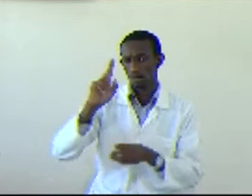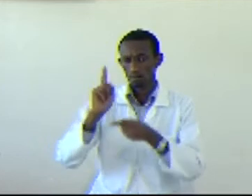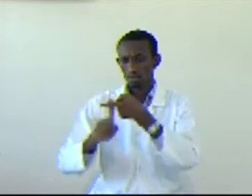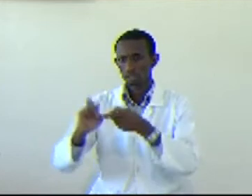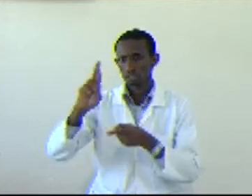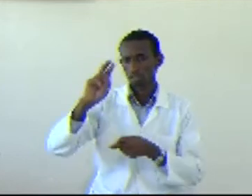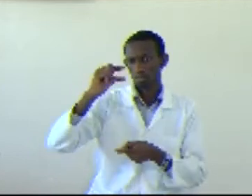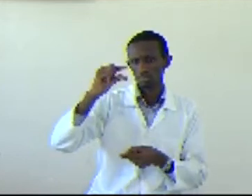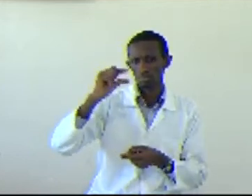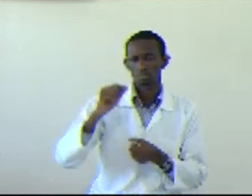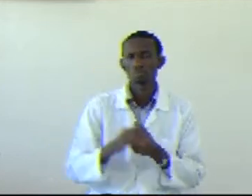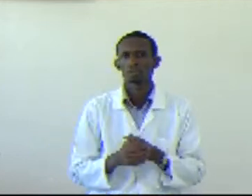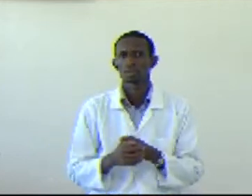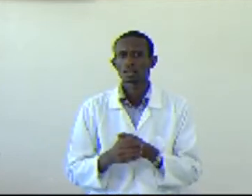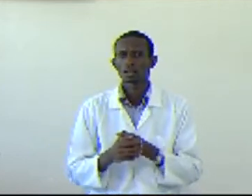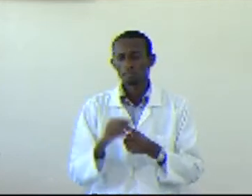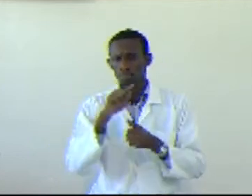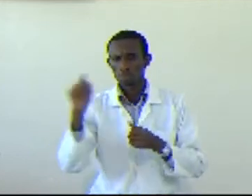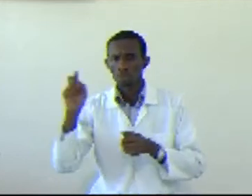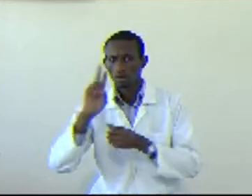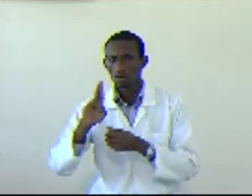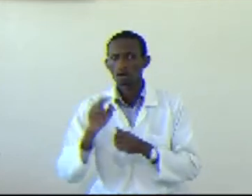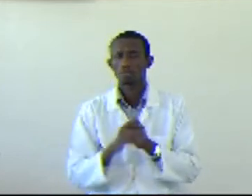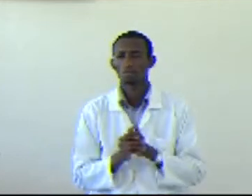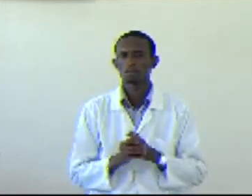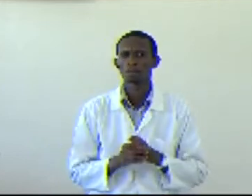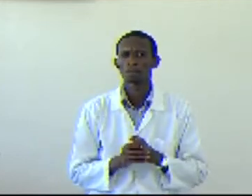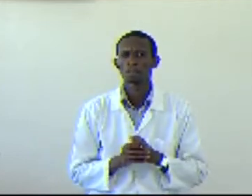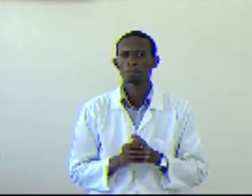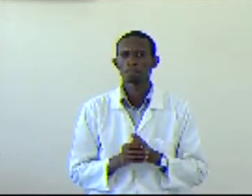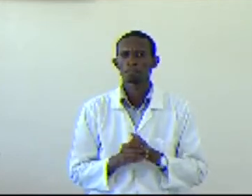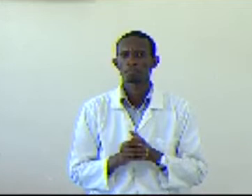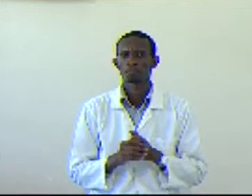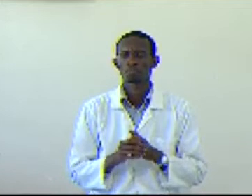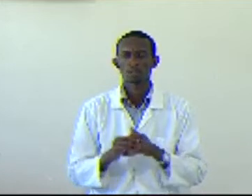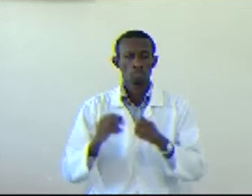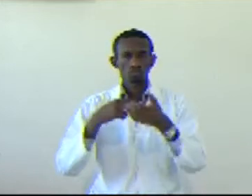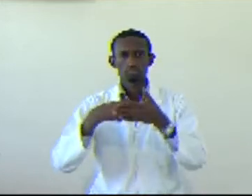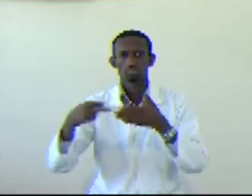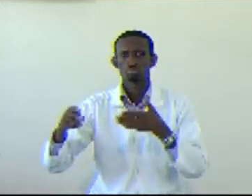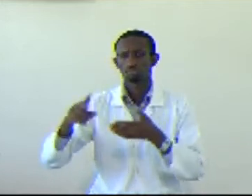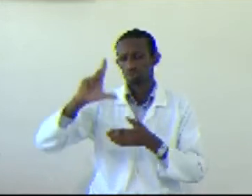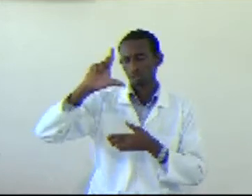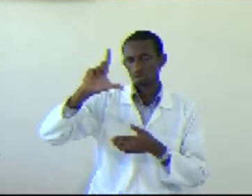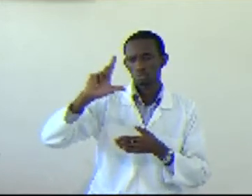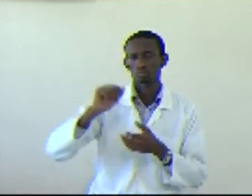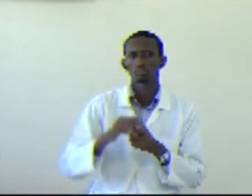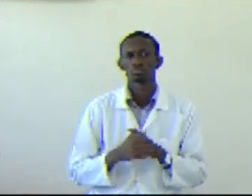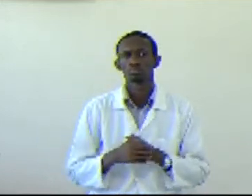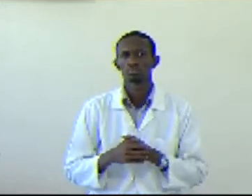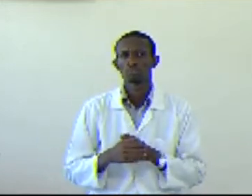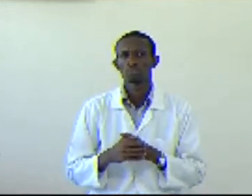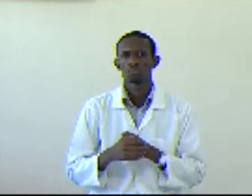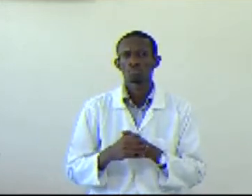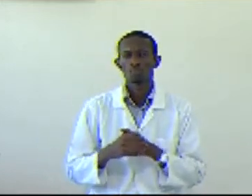over R. Then this gives the L. So here we can cross multiplication,